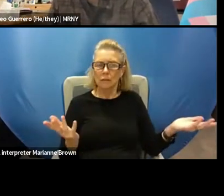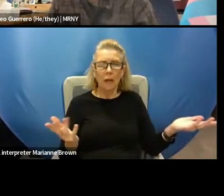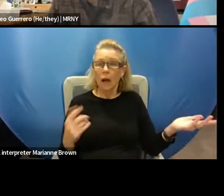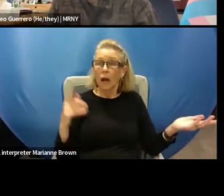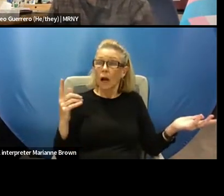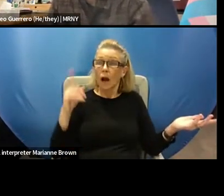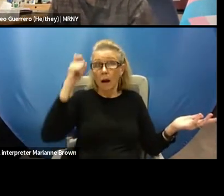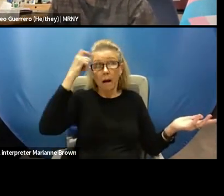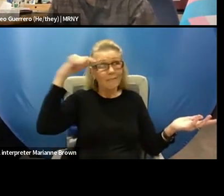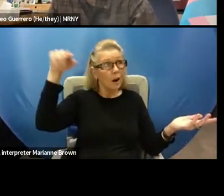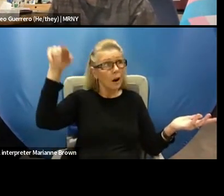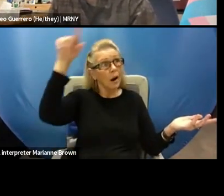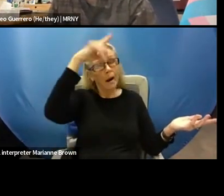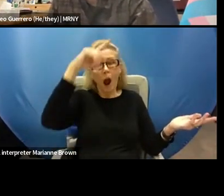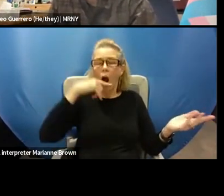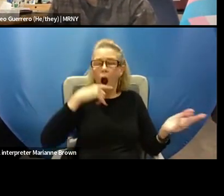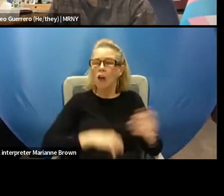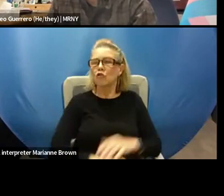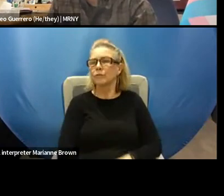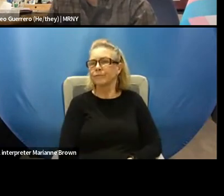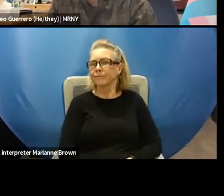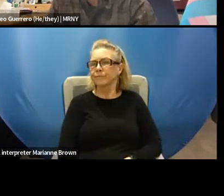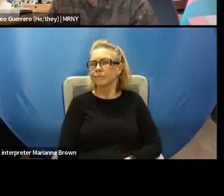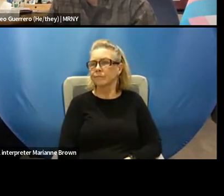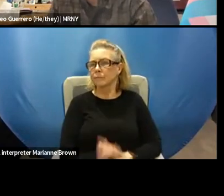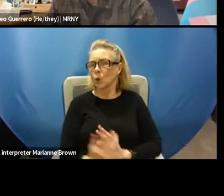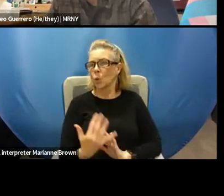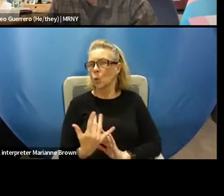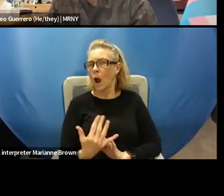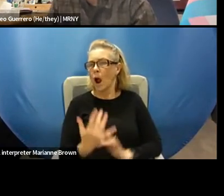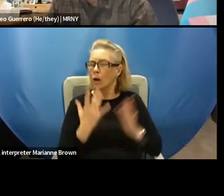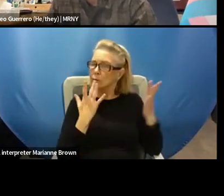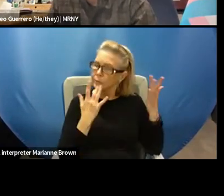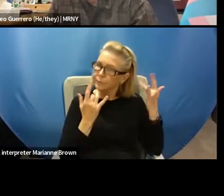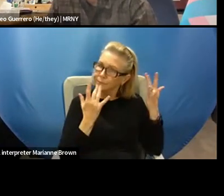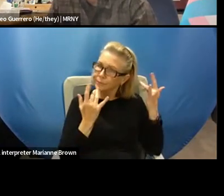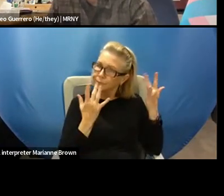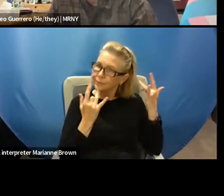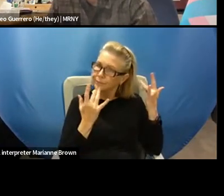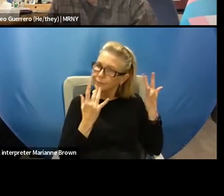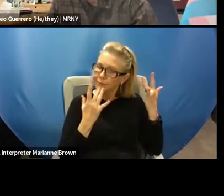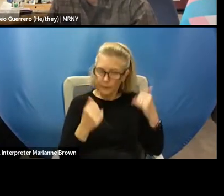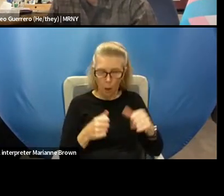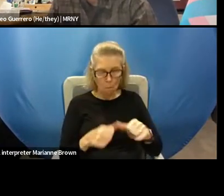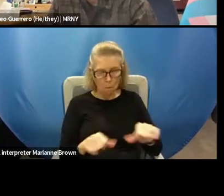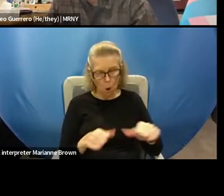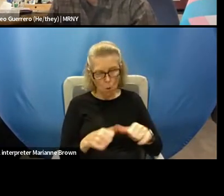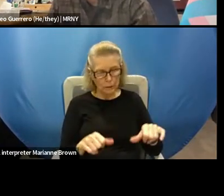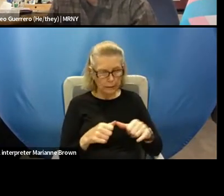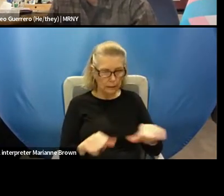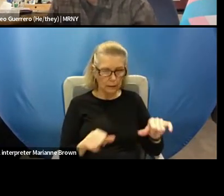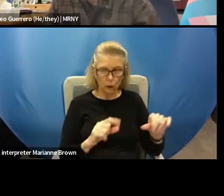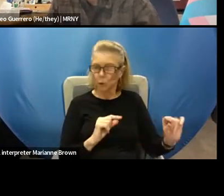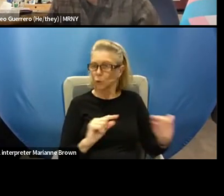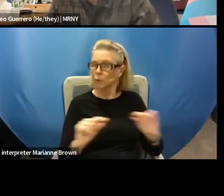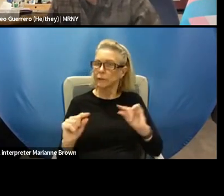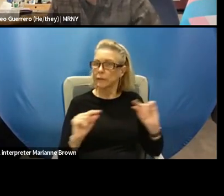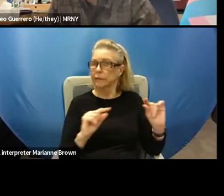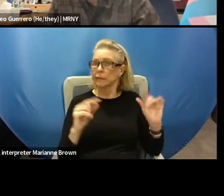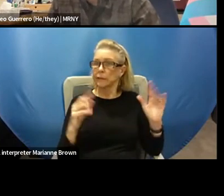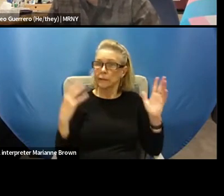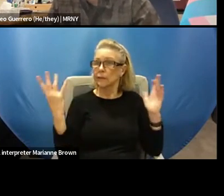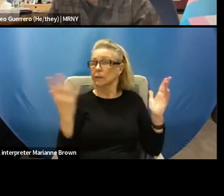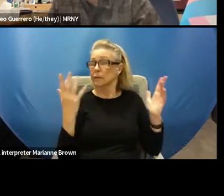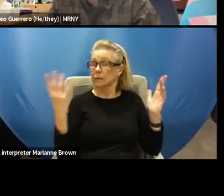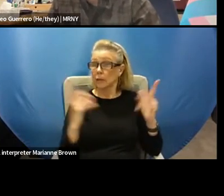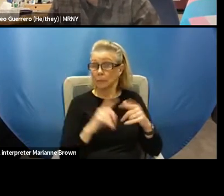dragging their feet, and they're posting, tweeting, and running up their likes on social media. So take that